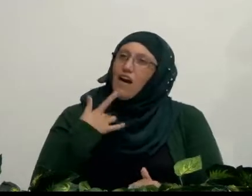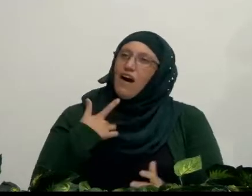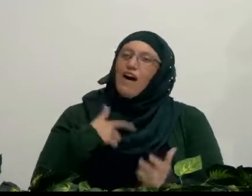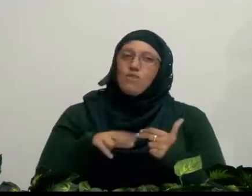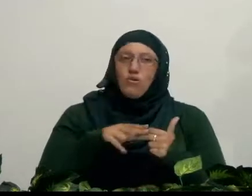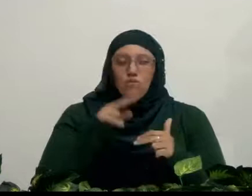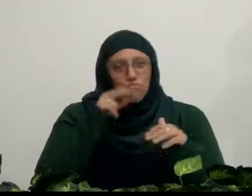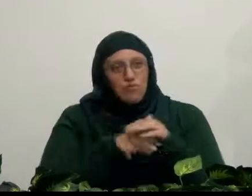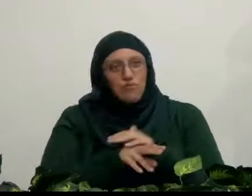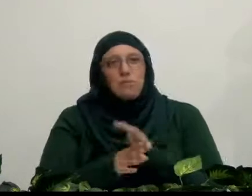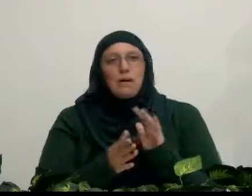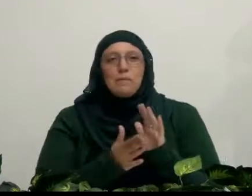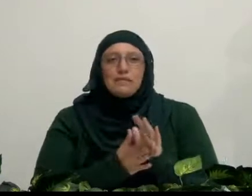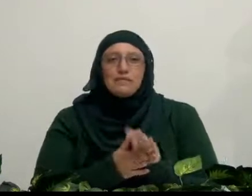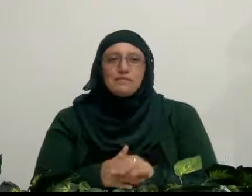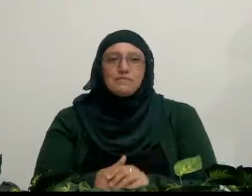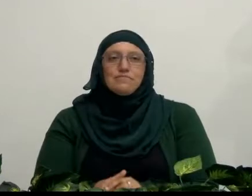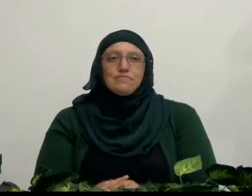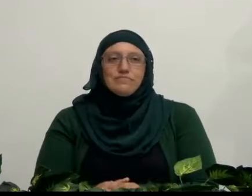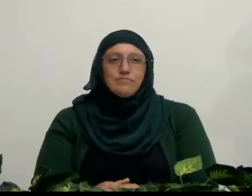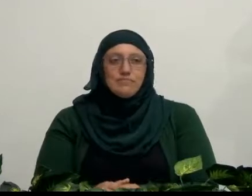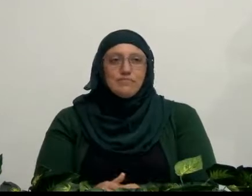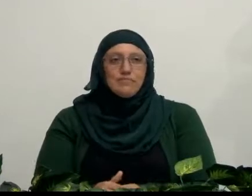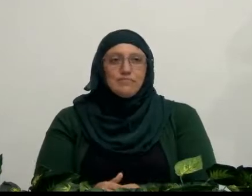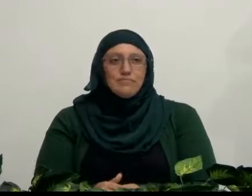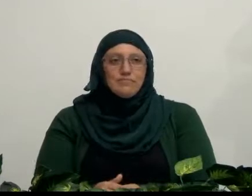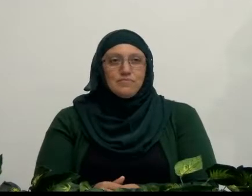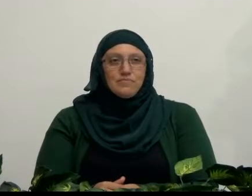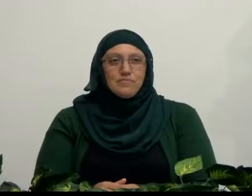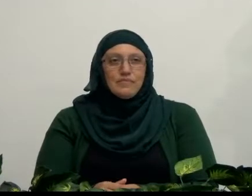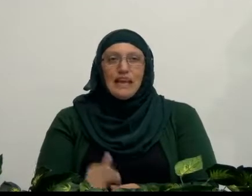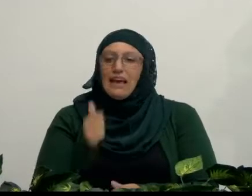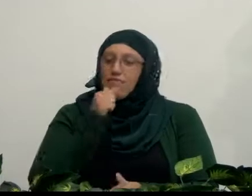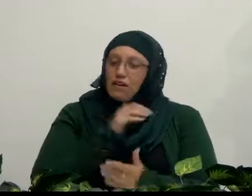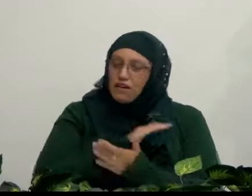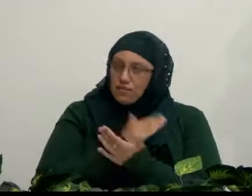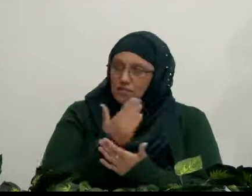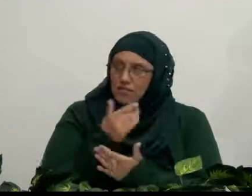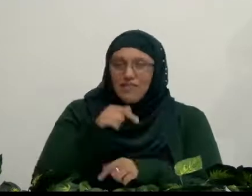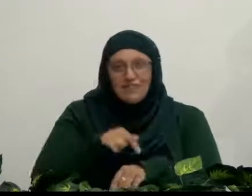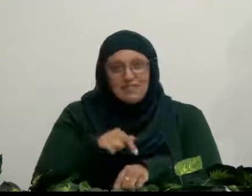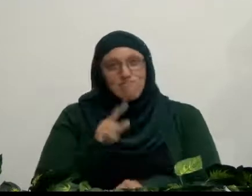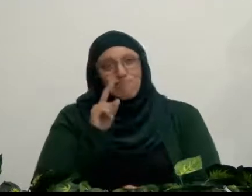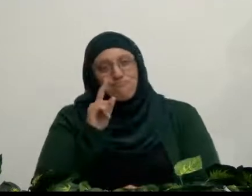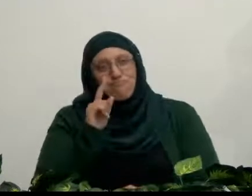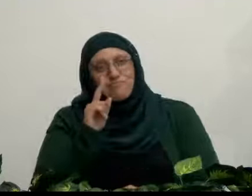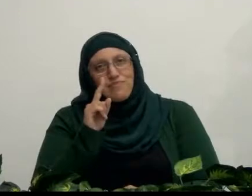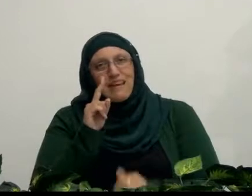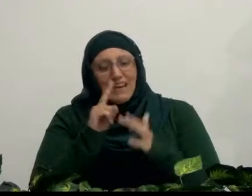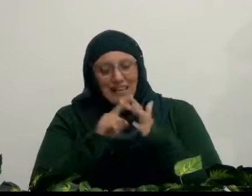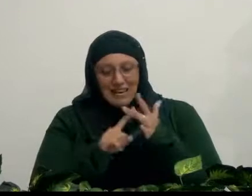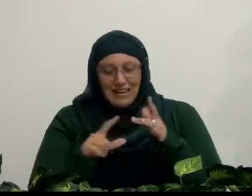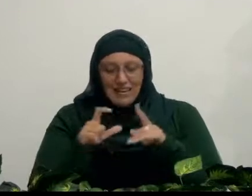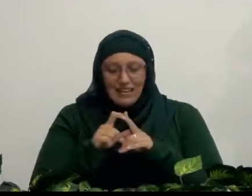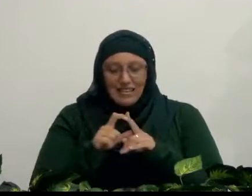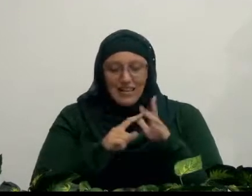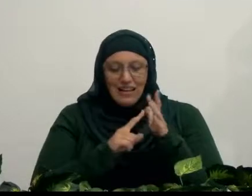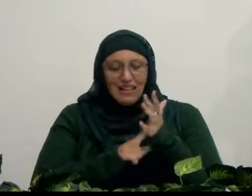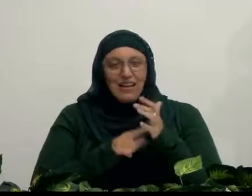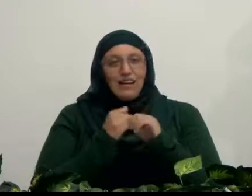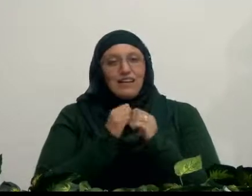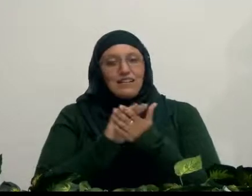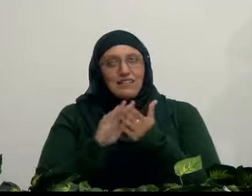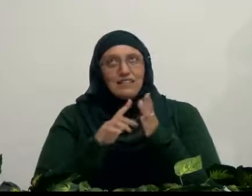of the sunnah, of the Holy Prophet. And this is definitely one of them that has individual benefit for us